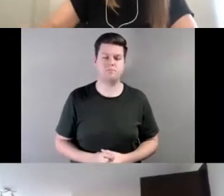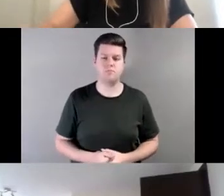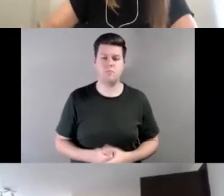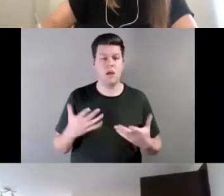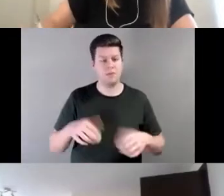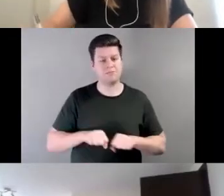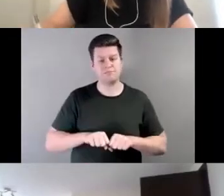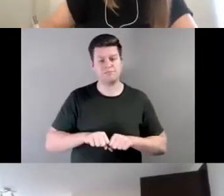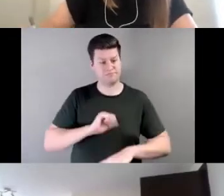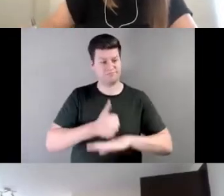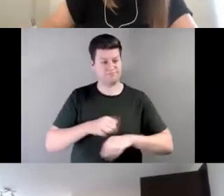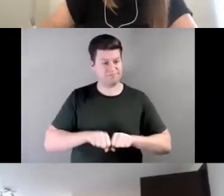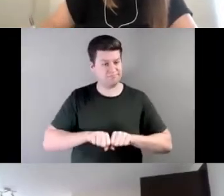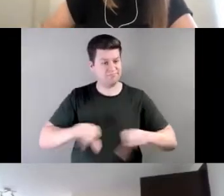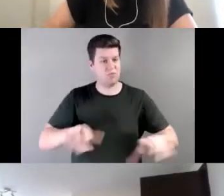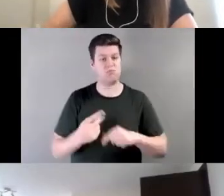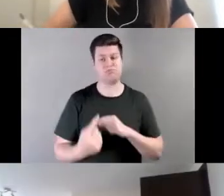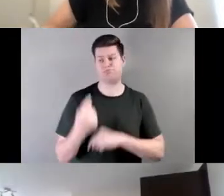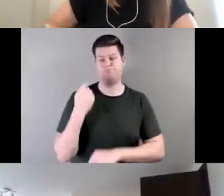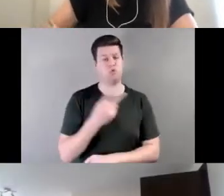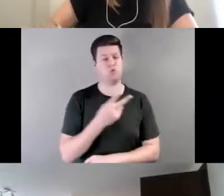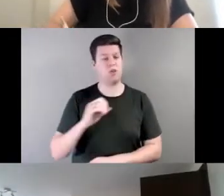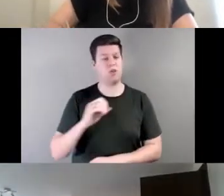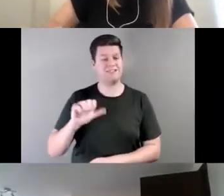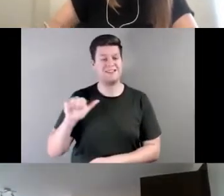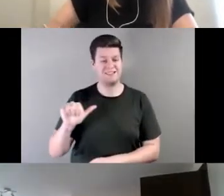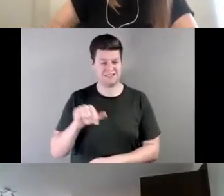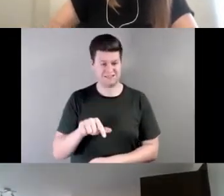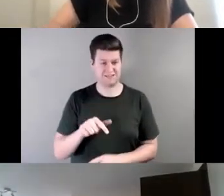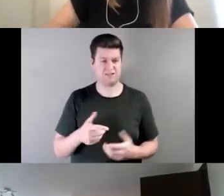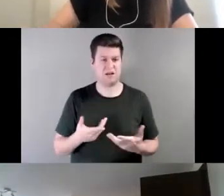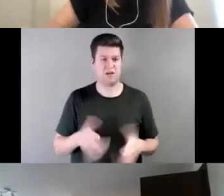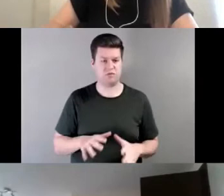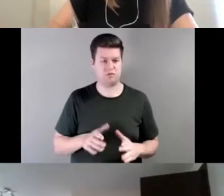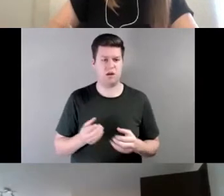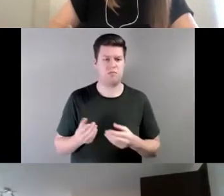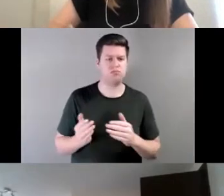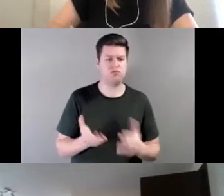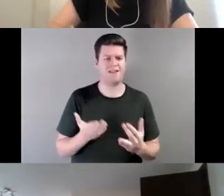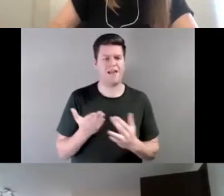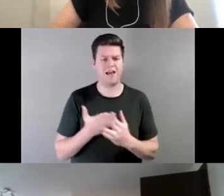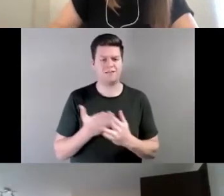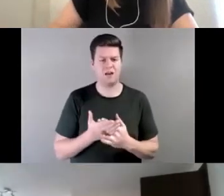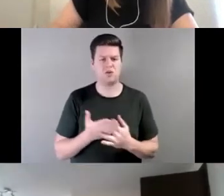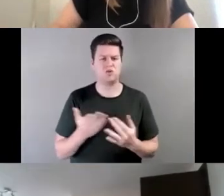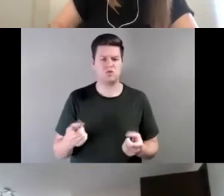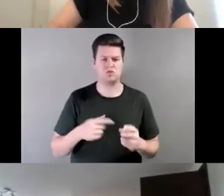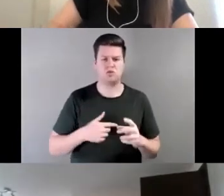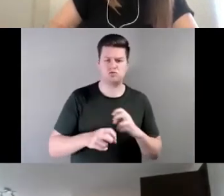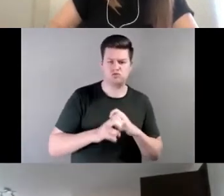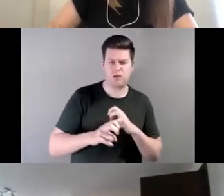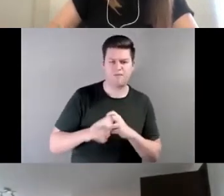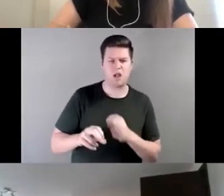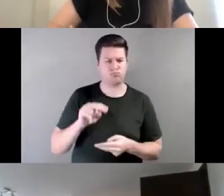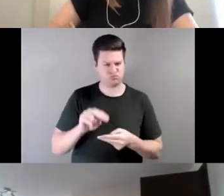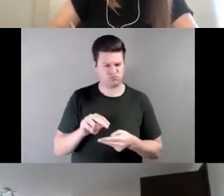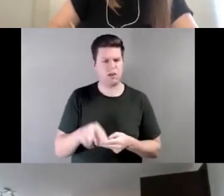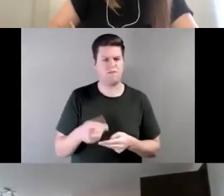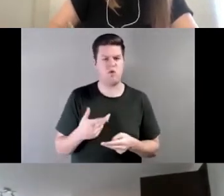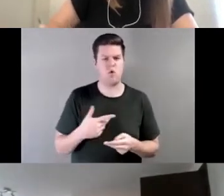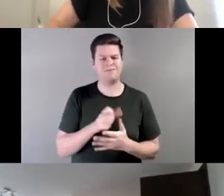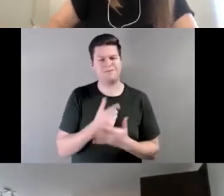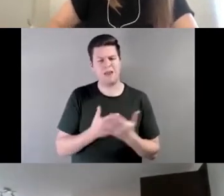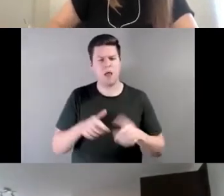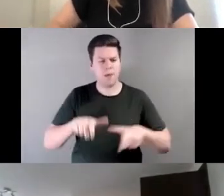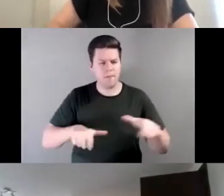2006. It provides access to concessionary travel for disabled people and those aged 60 plus.